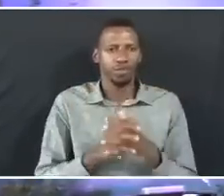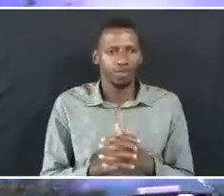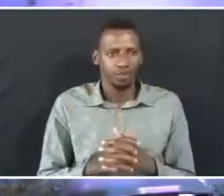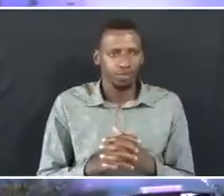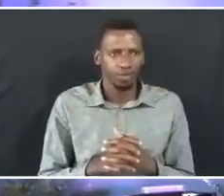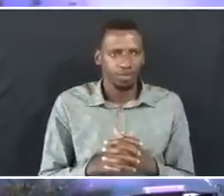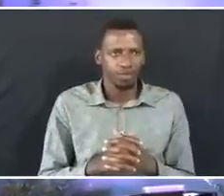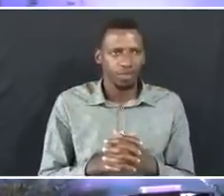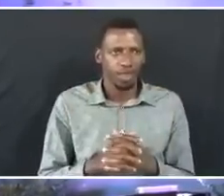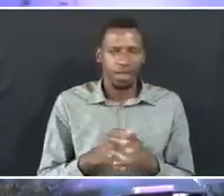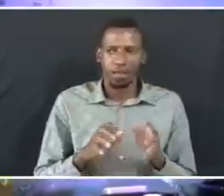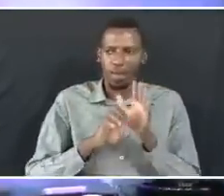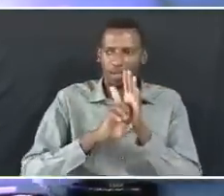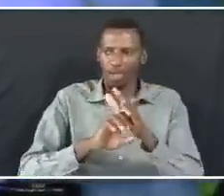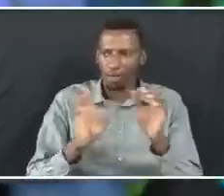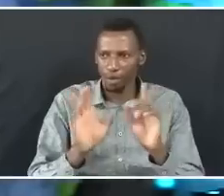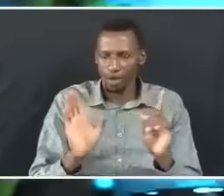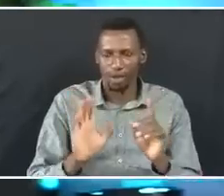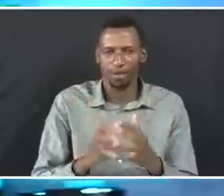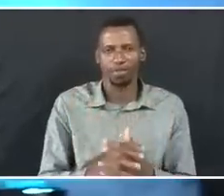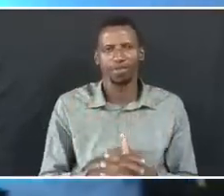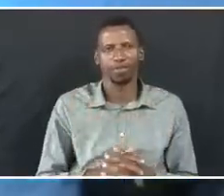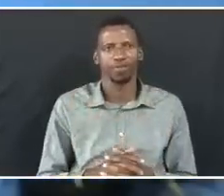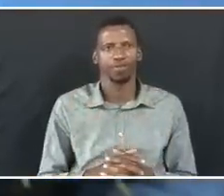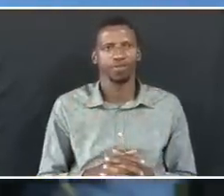Hata kwa example staki.